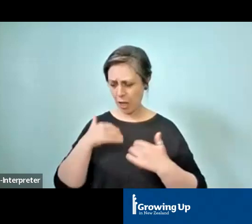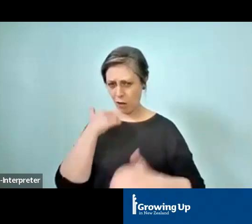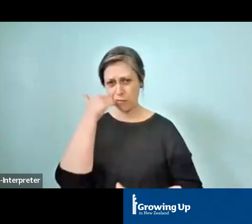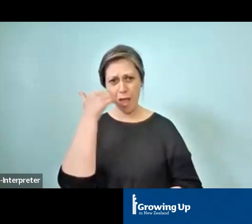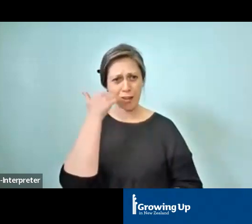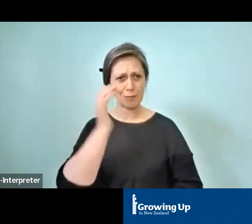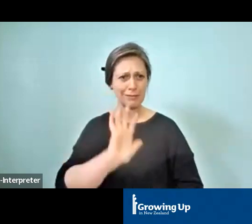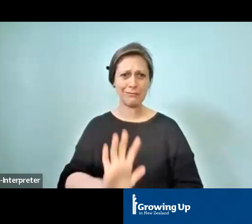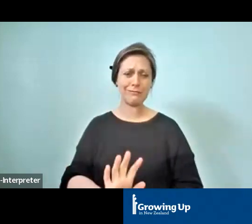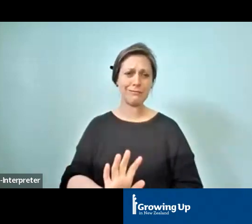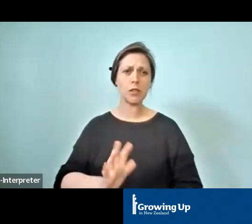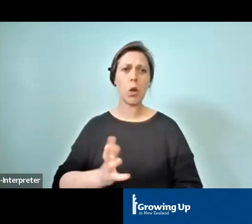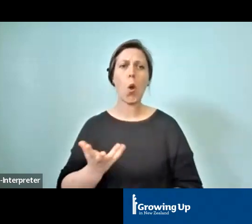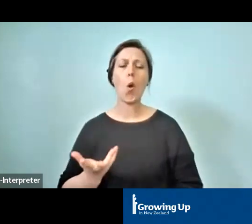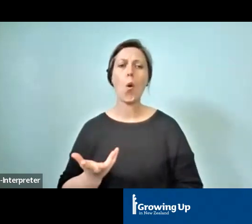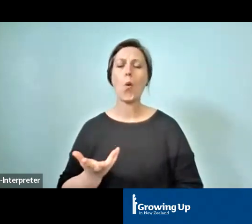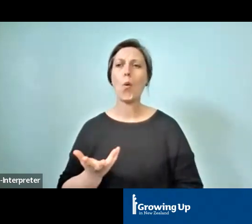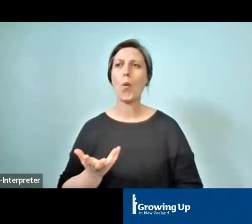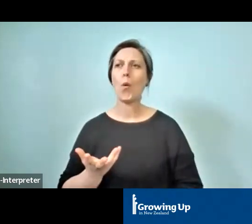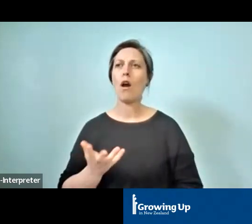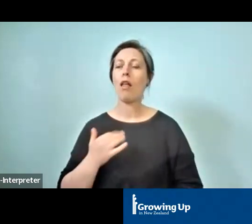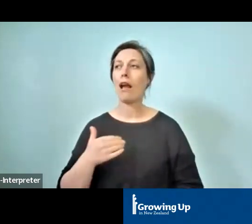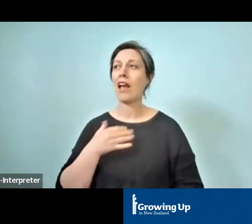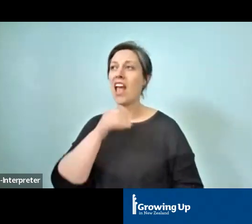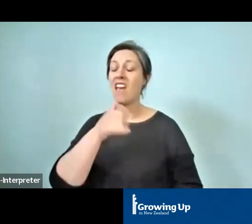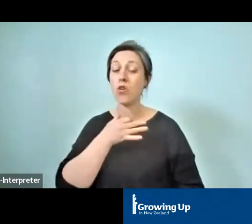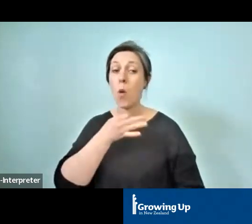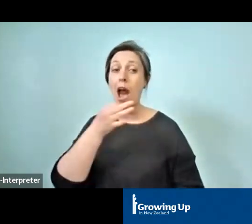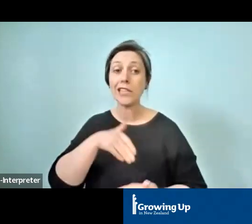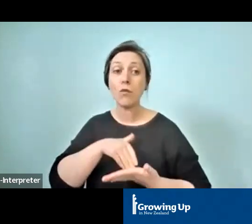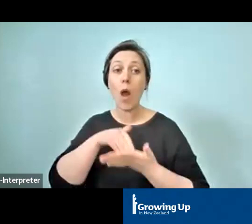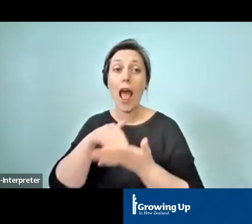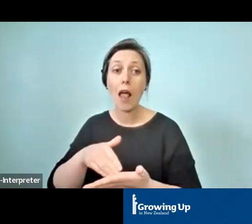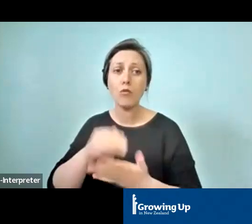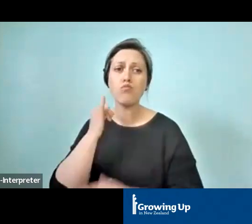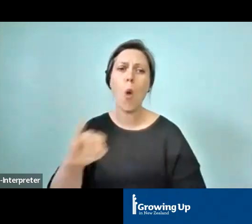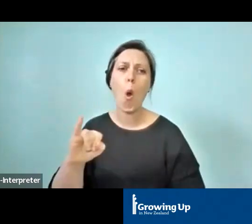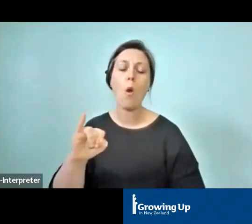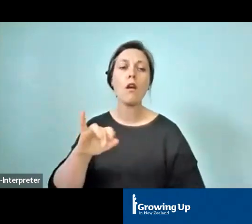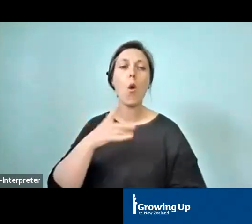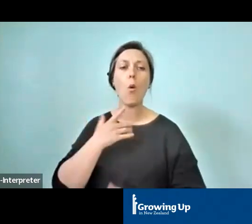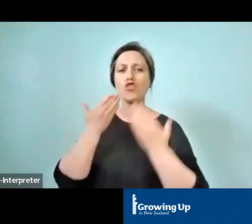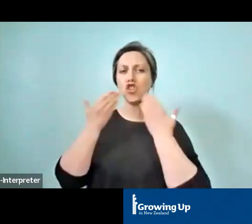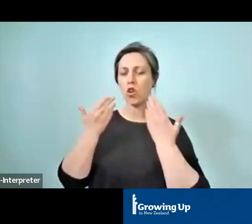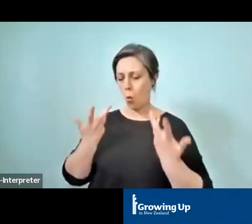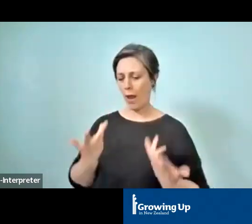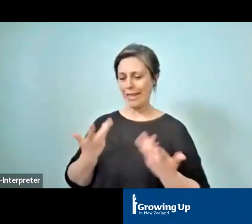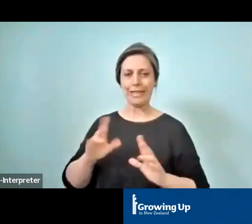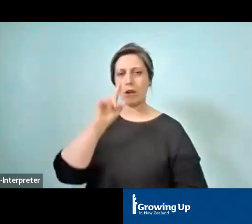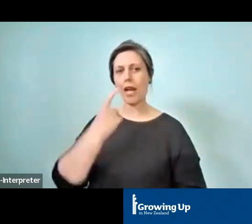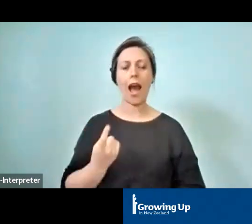embarrassment or a sense that asking for help is wrong or an indication of weakness. And so it really